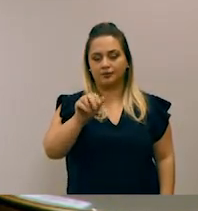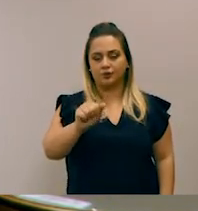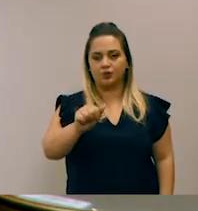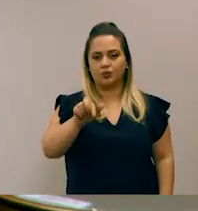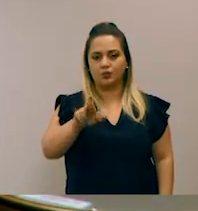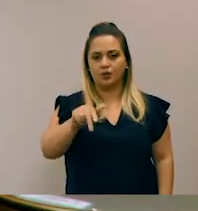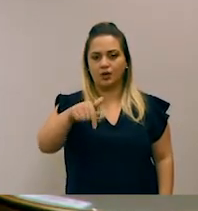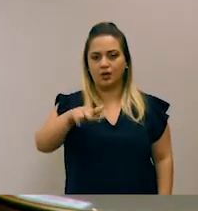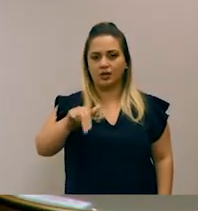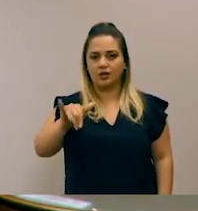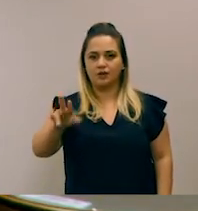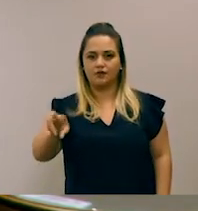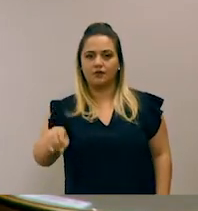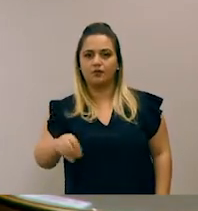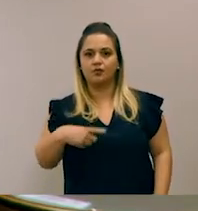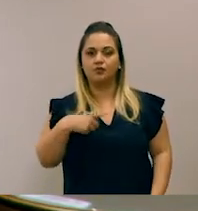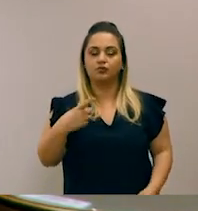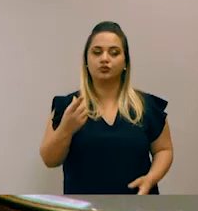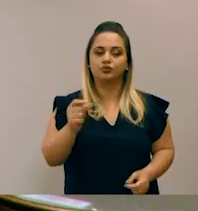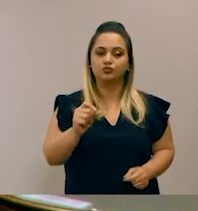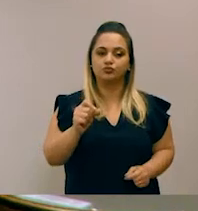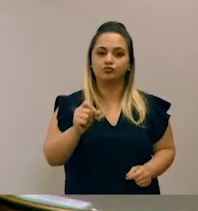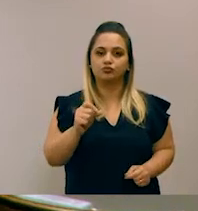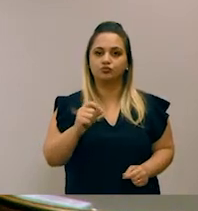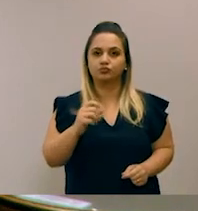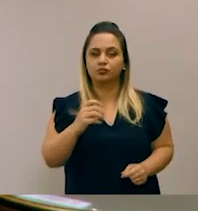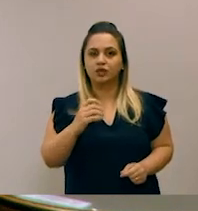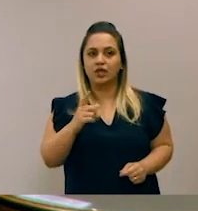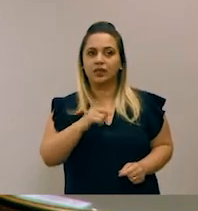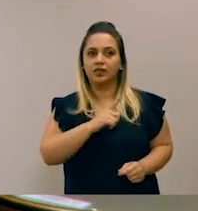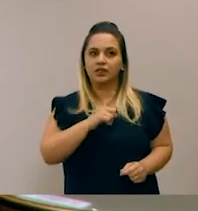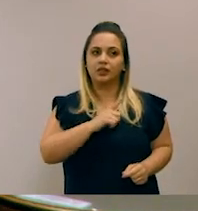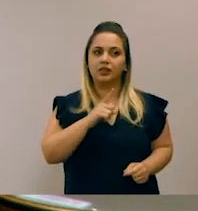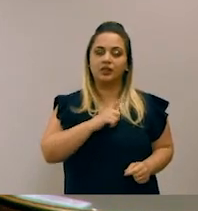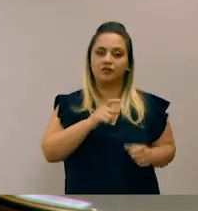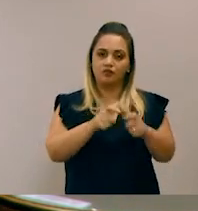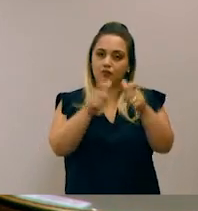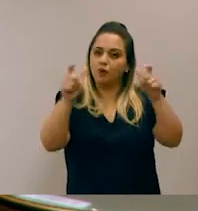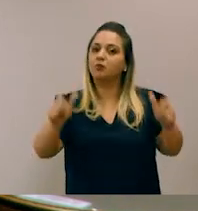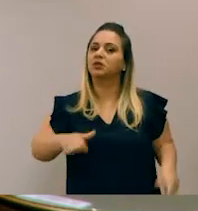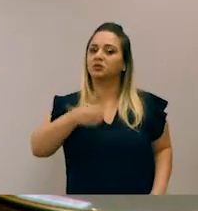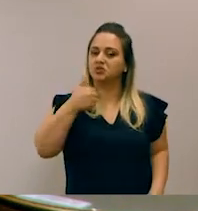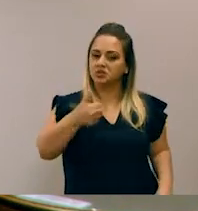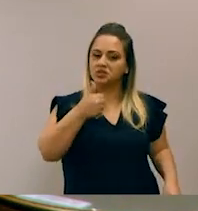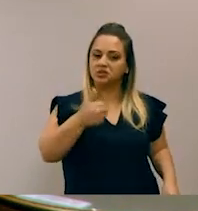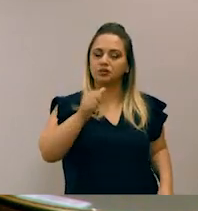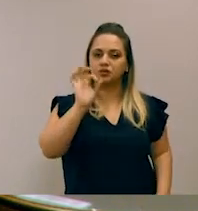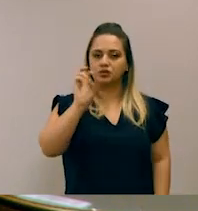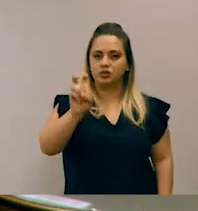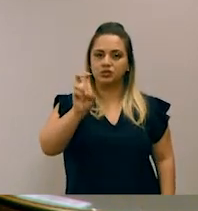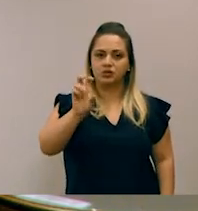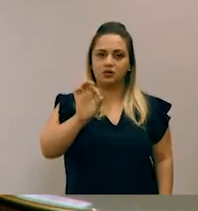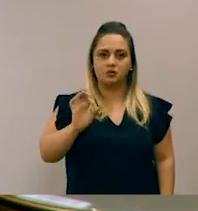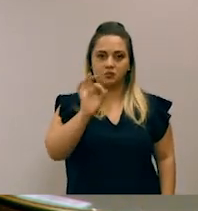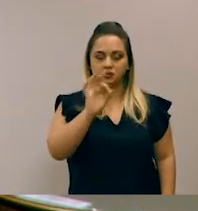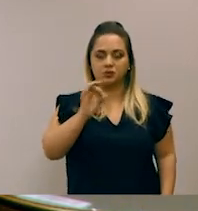as a variable for the model, and there was an increase of accuracy of around 5%.